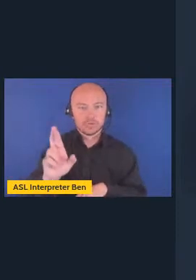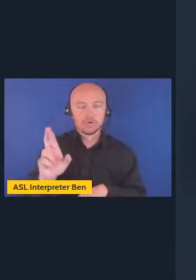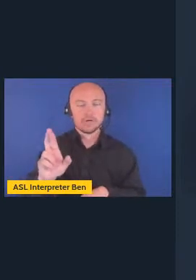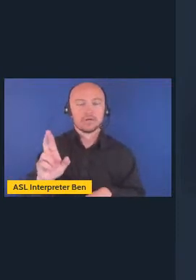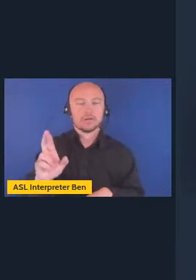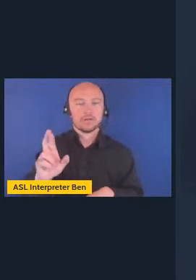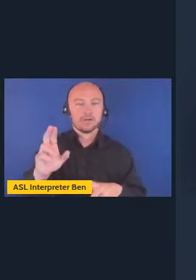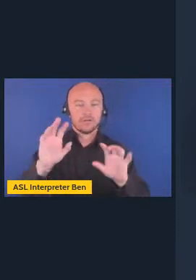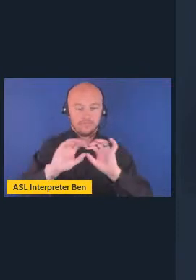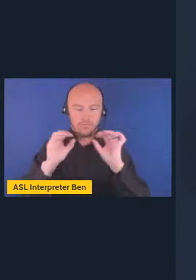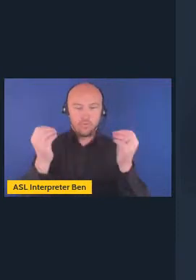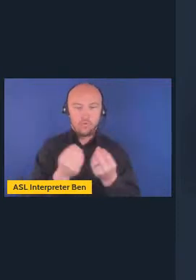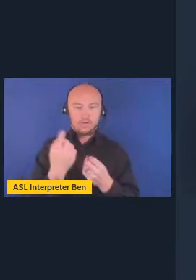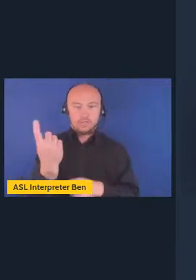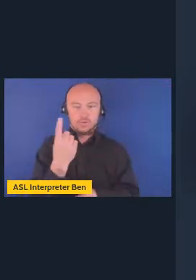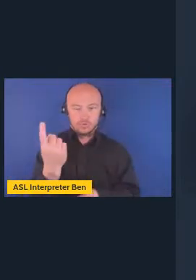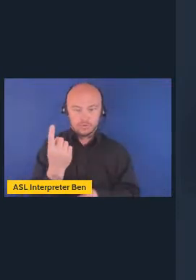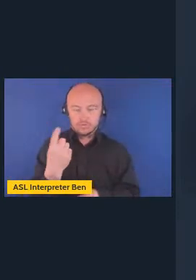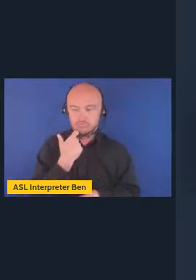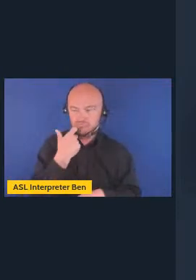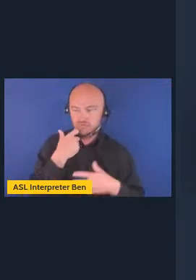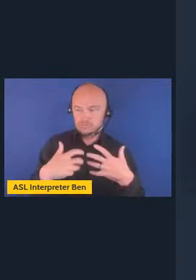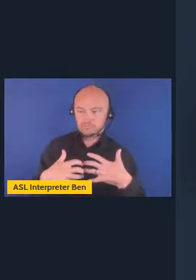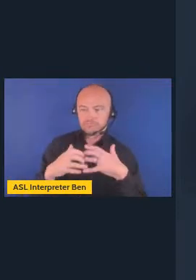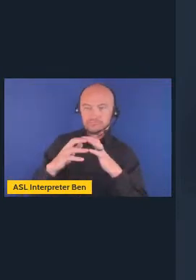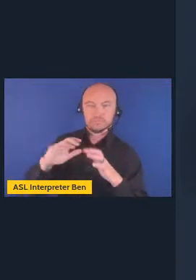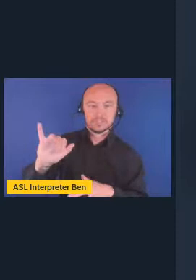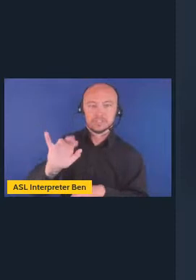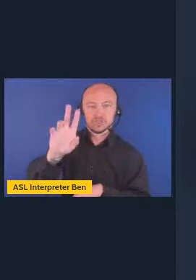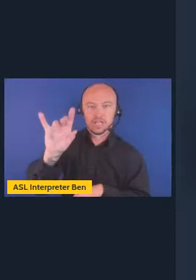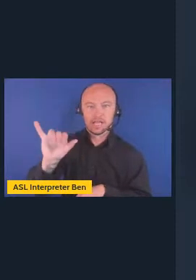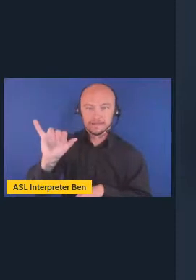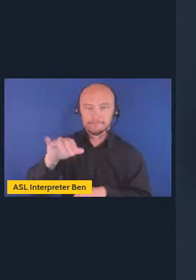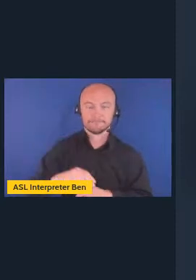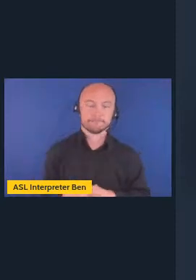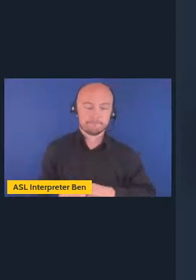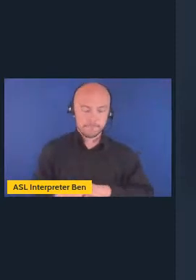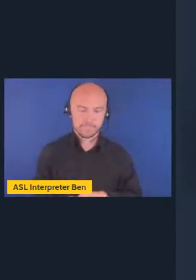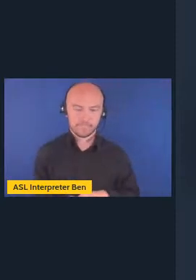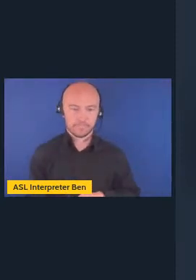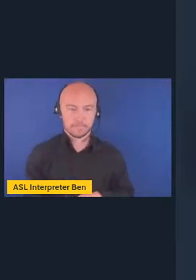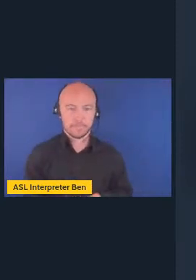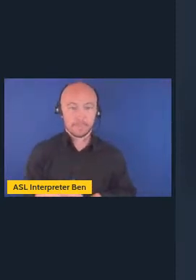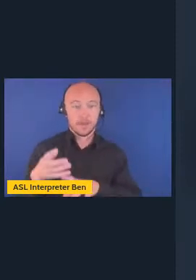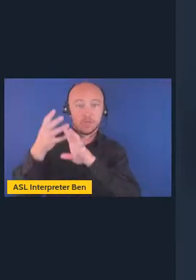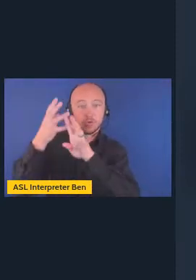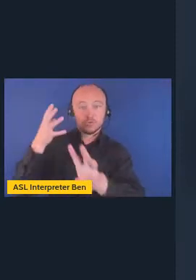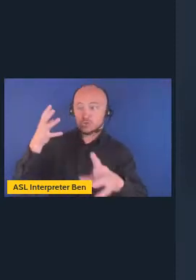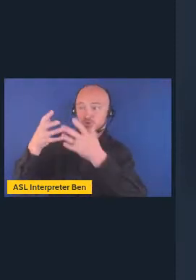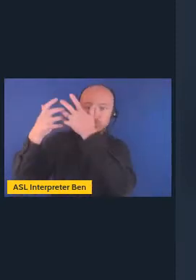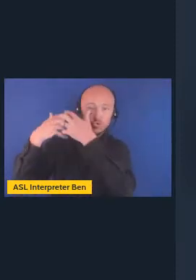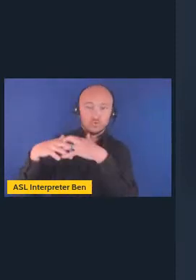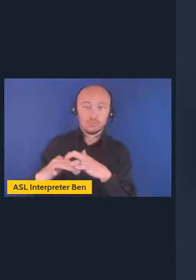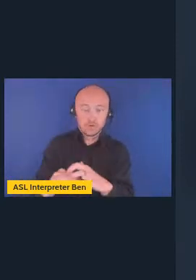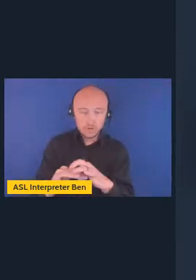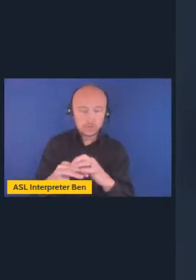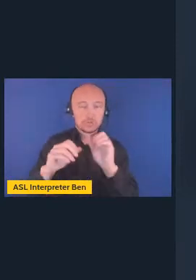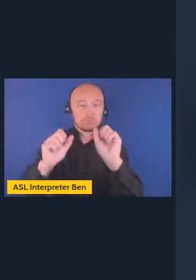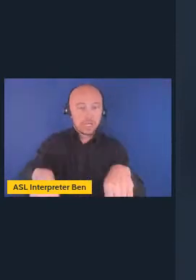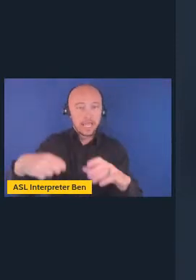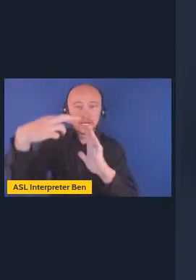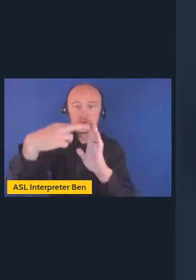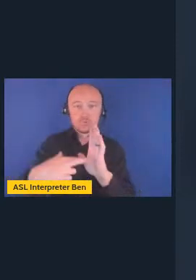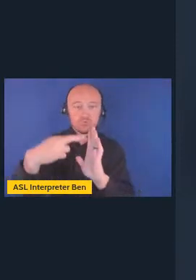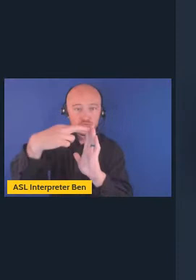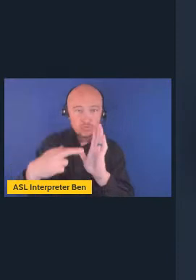organizations only and went GA in July this year. You can enable merge queues as a branch protection rule, and any PRs that are ready